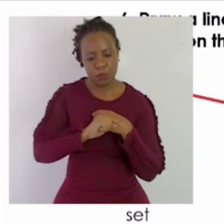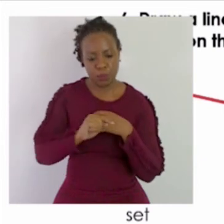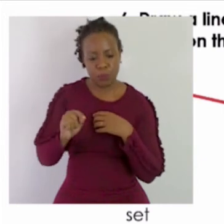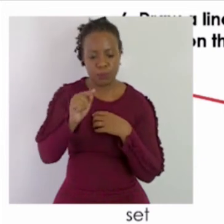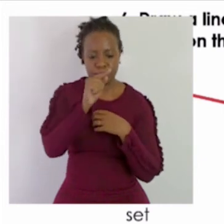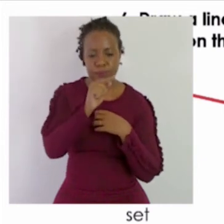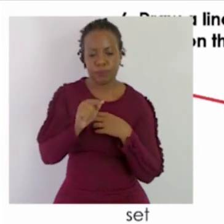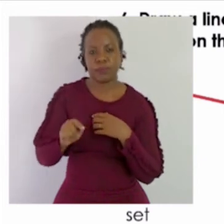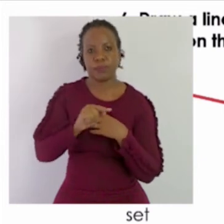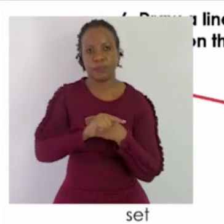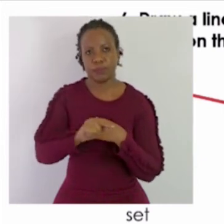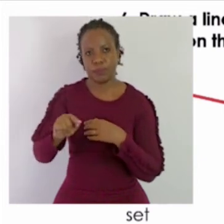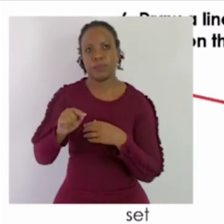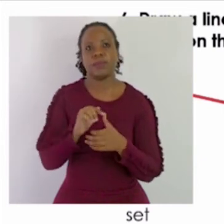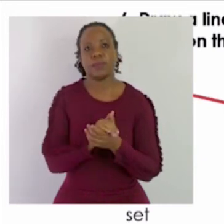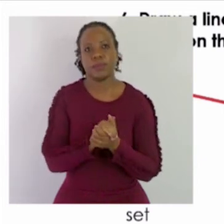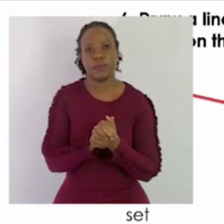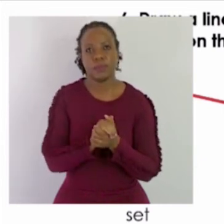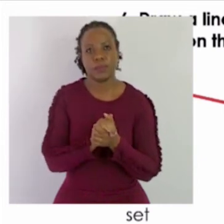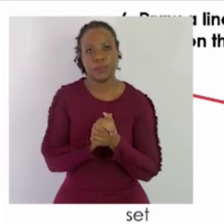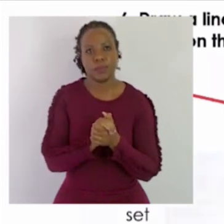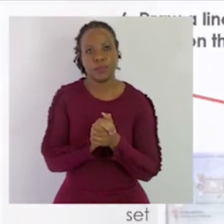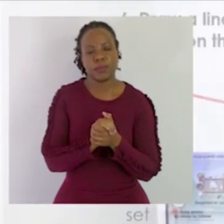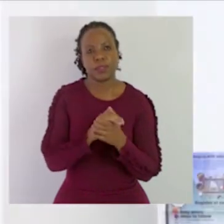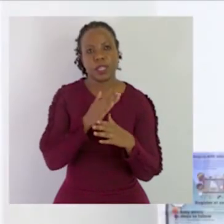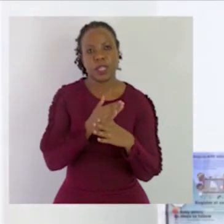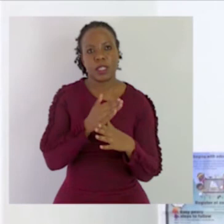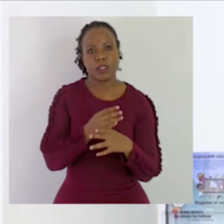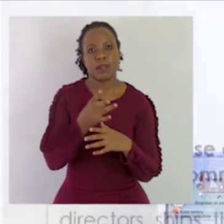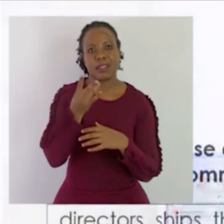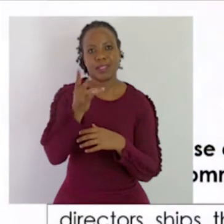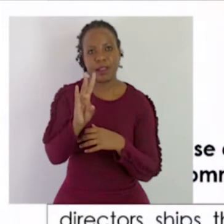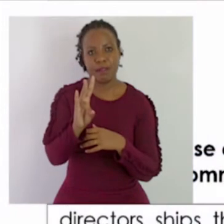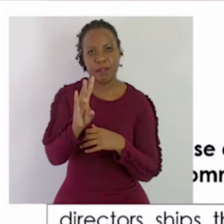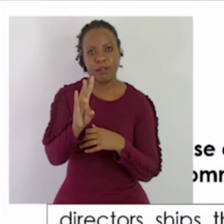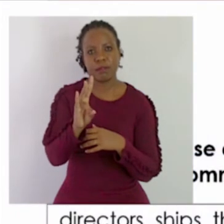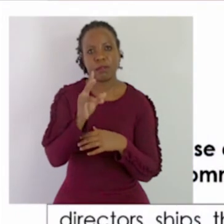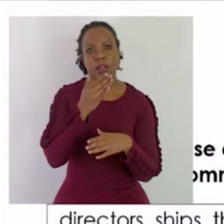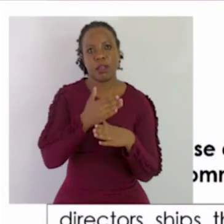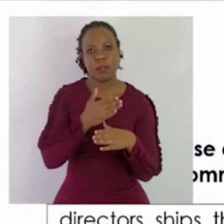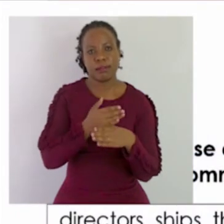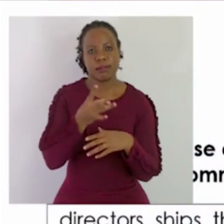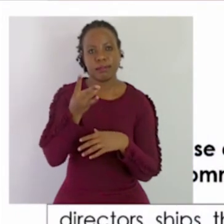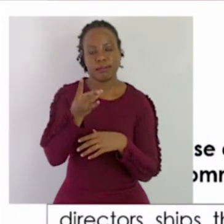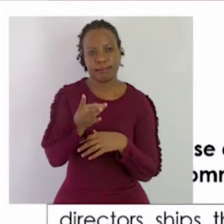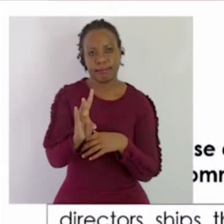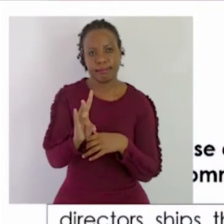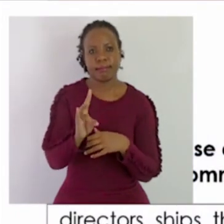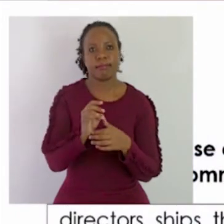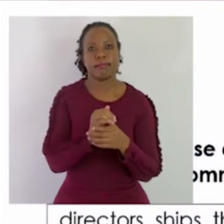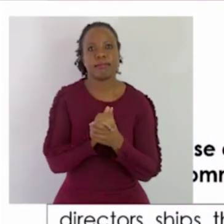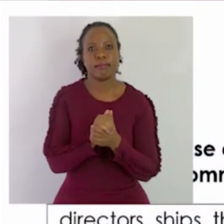part. And activity 7. Activity 7. Our